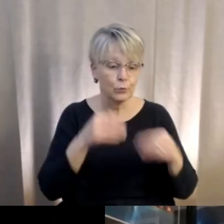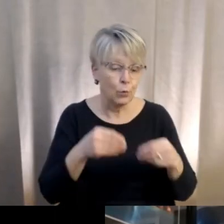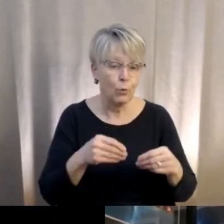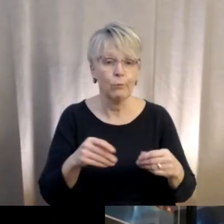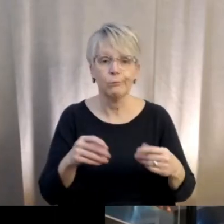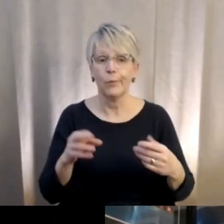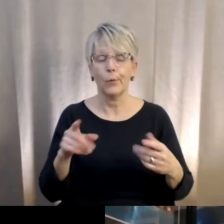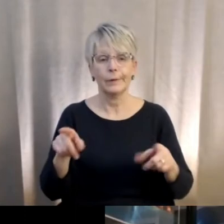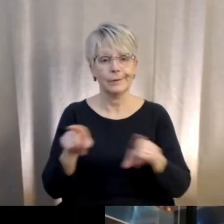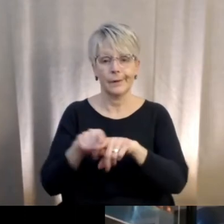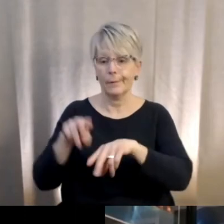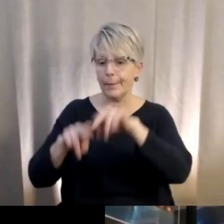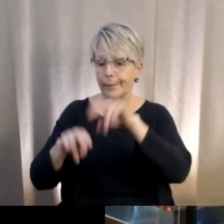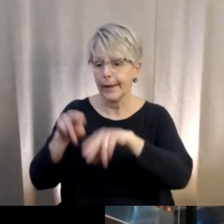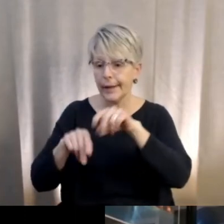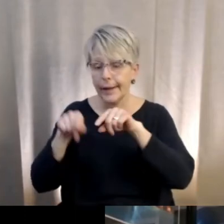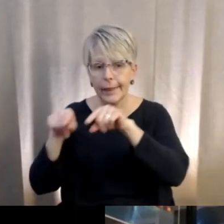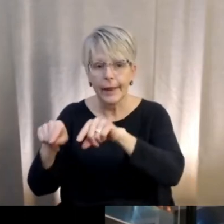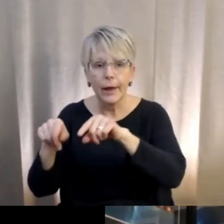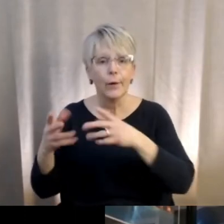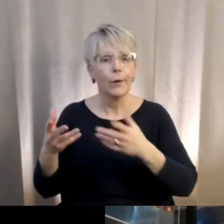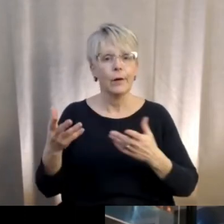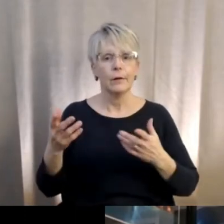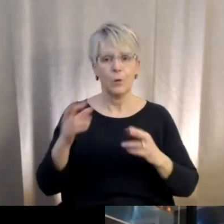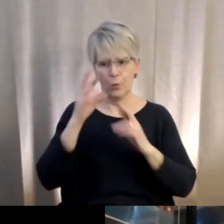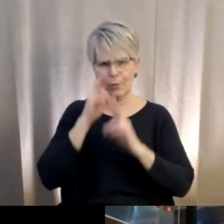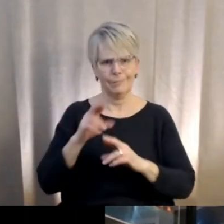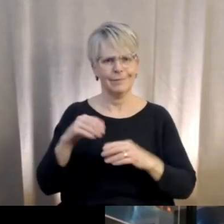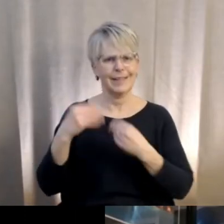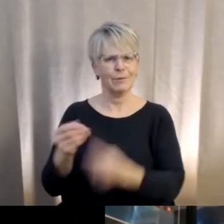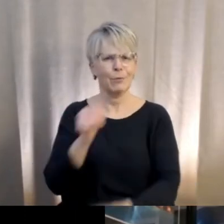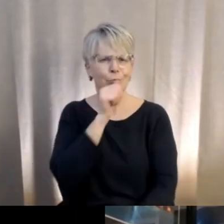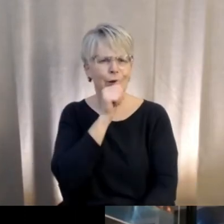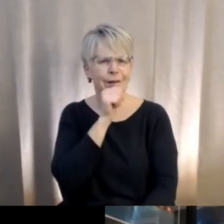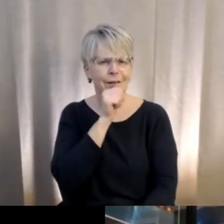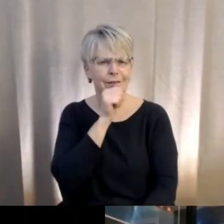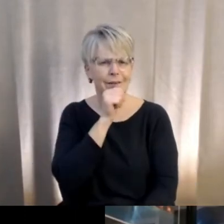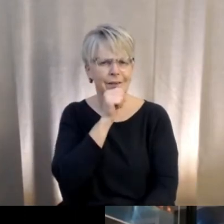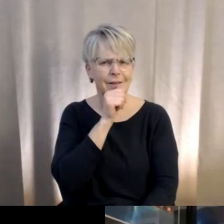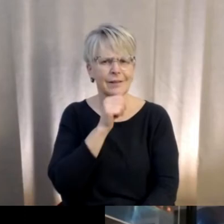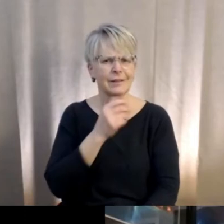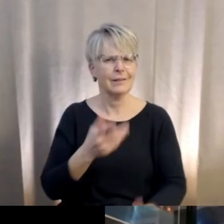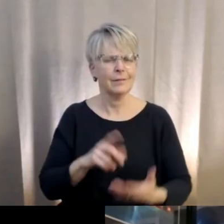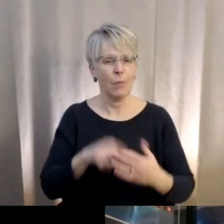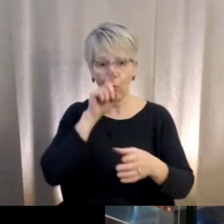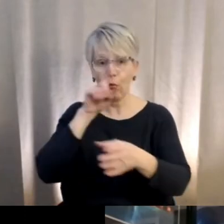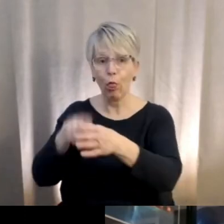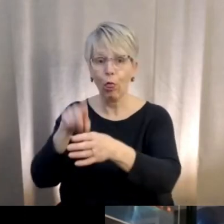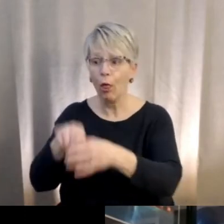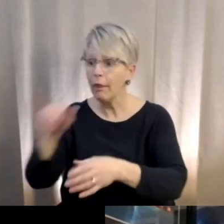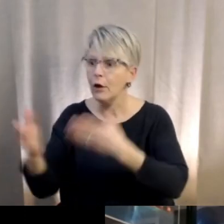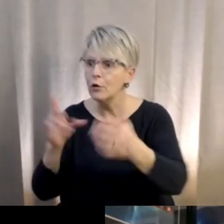facility as someone is, to just be respectful of people's privacy and to not ask them what the service dog is